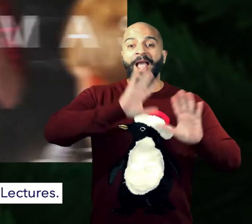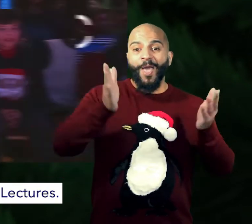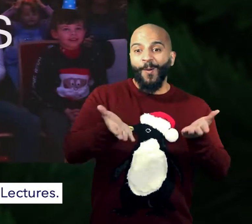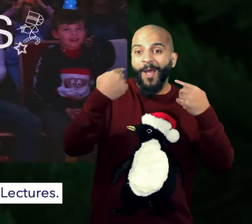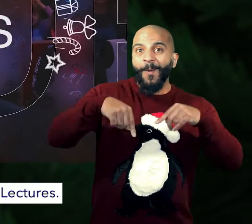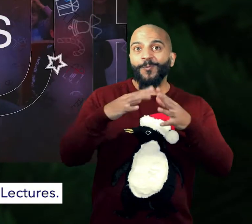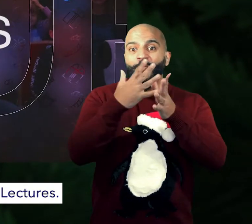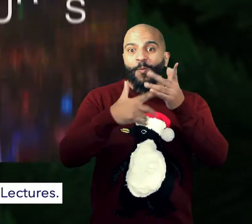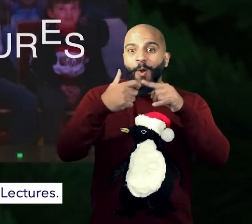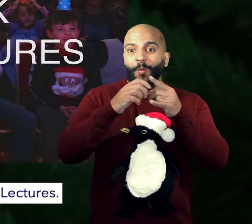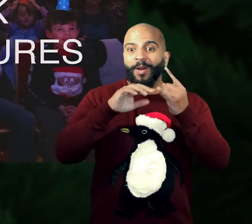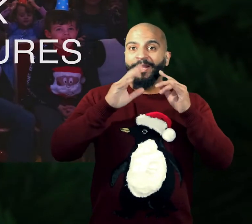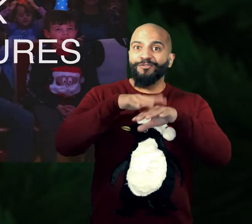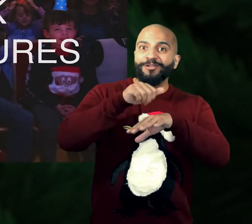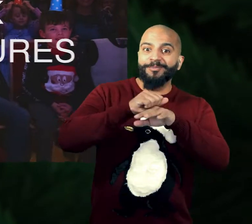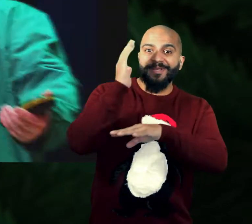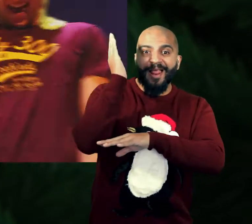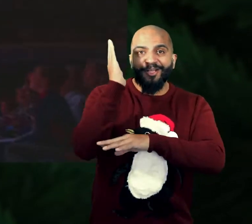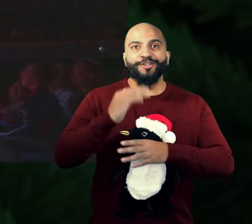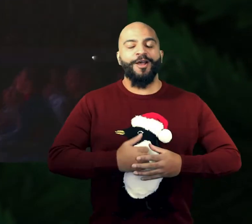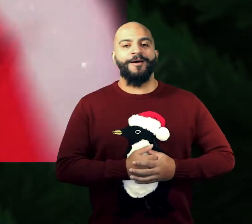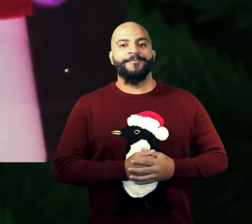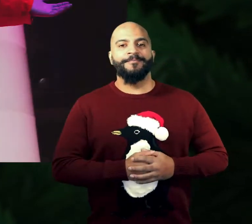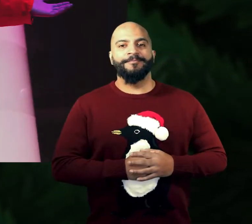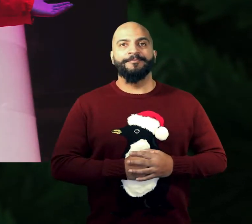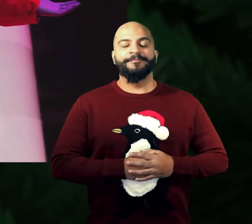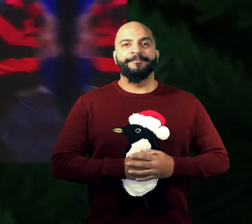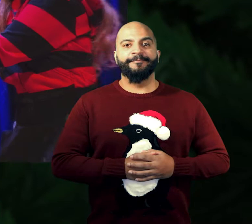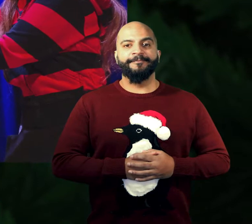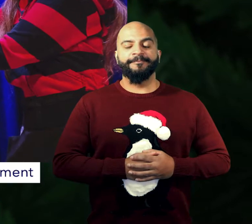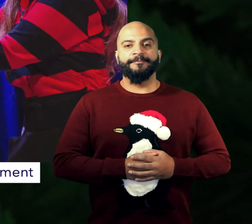and welcome to the Warwick Christmas Lectures.